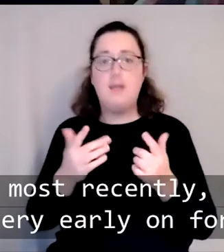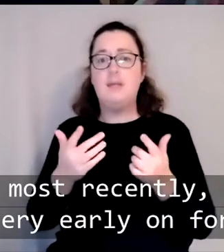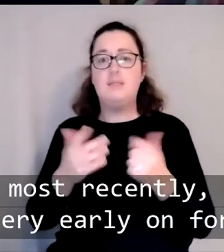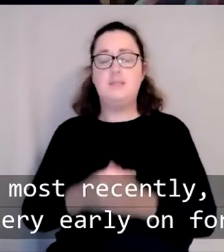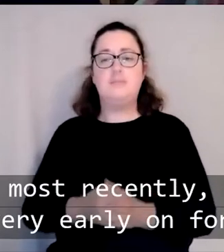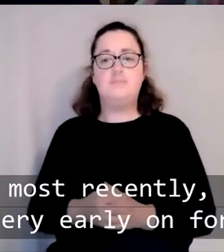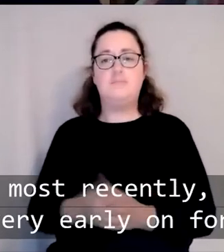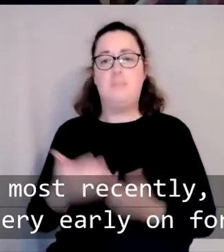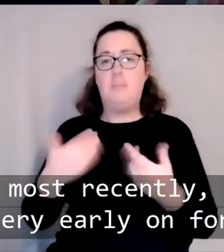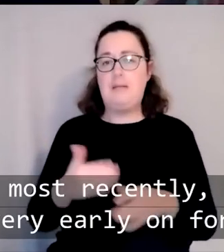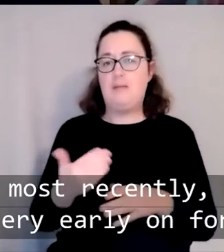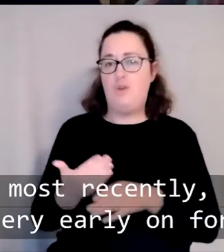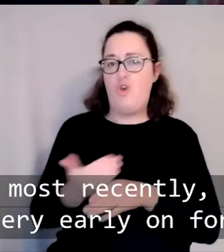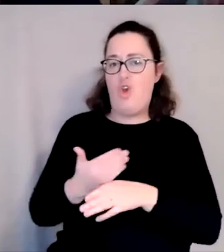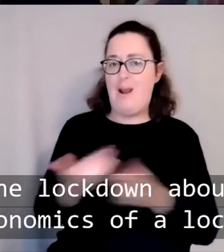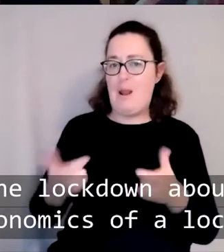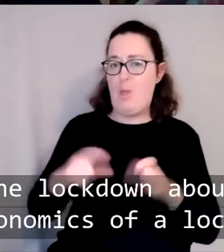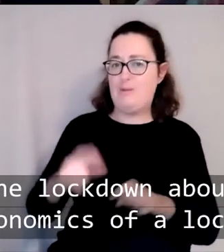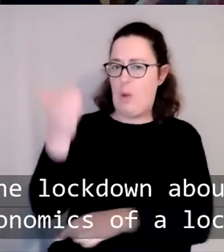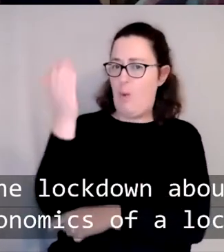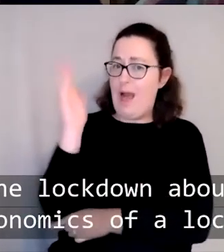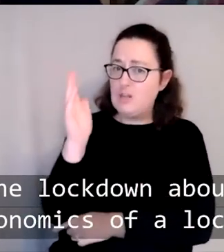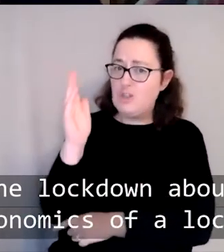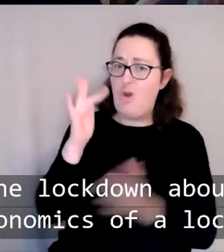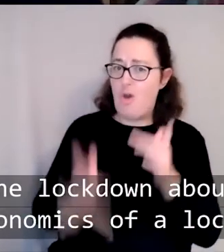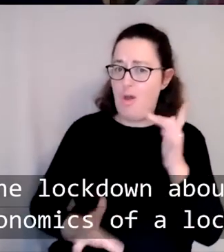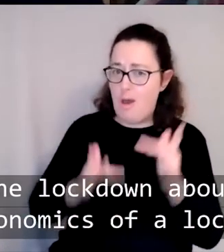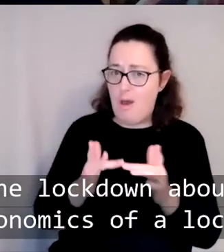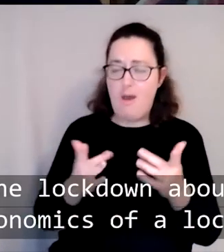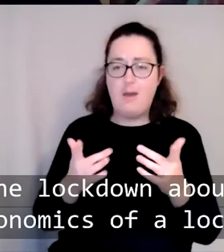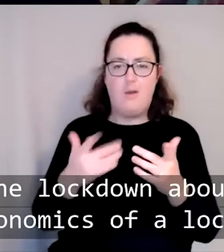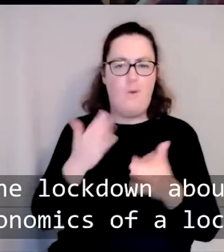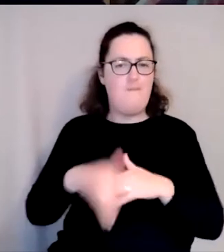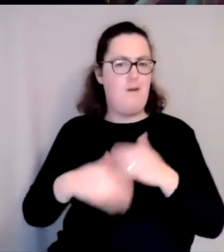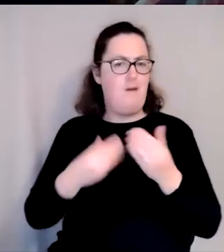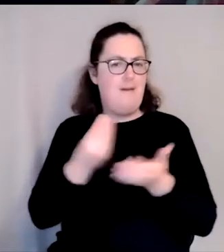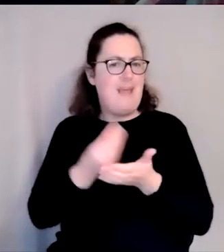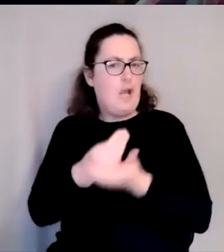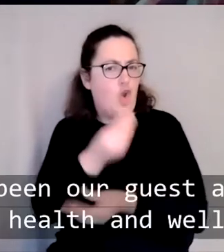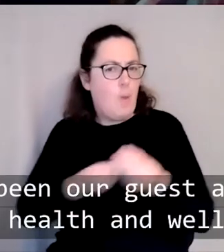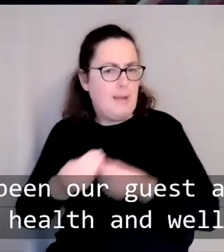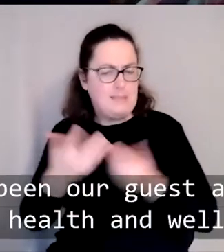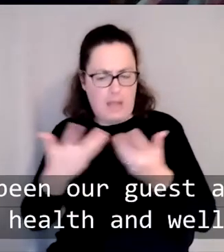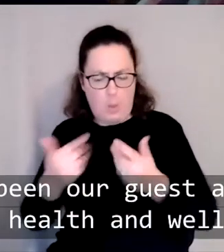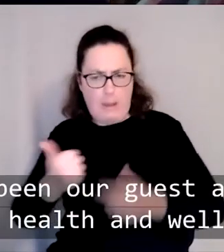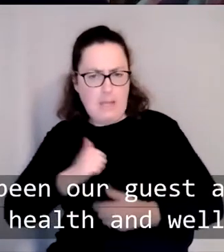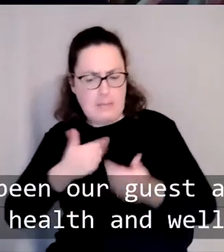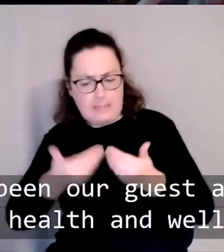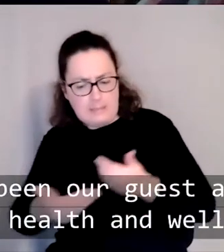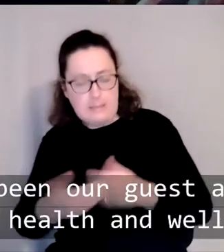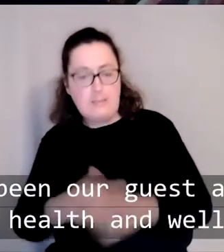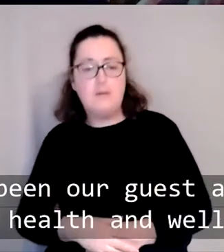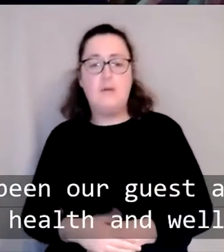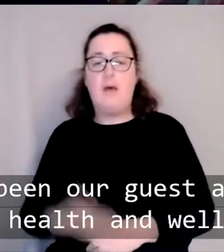a lecture very early on for us during the lockdown about the economics of the lockdown. He's been our guest